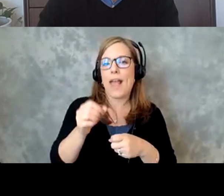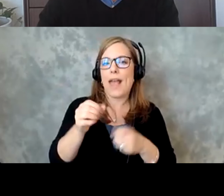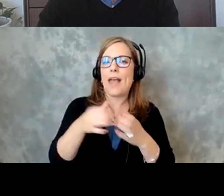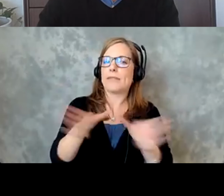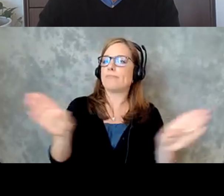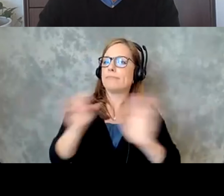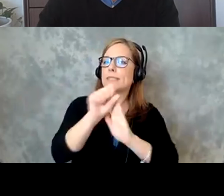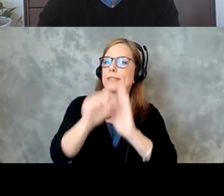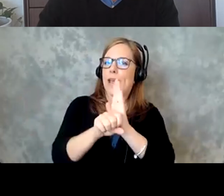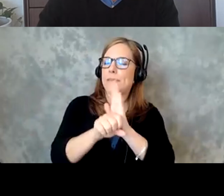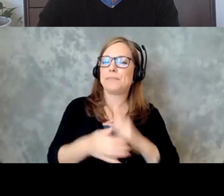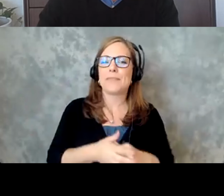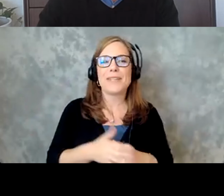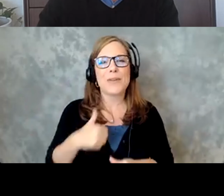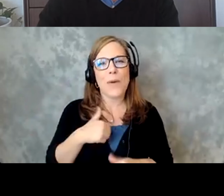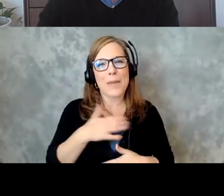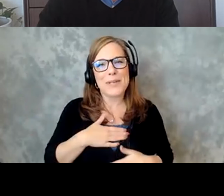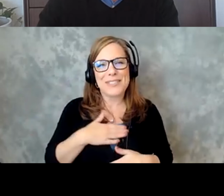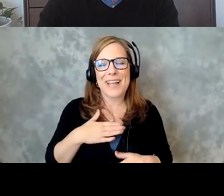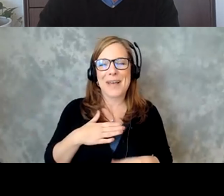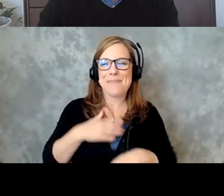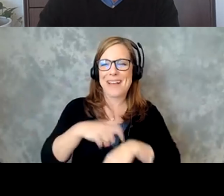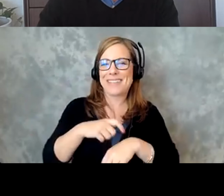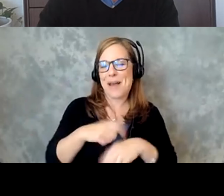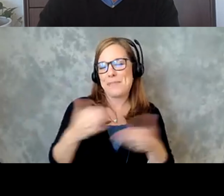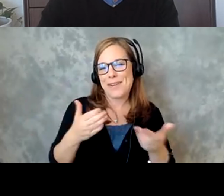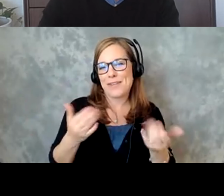appreciate the time to present here today. Thank you.